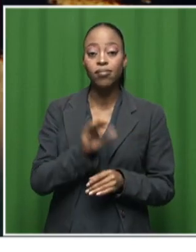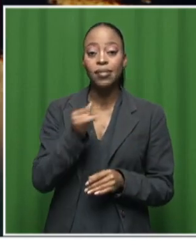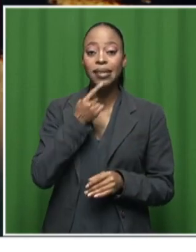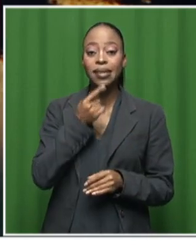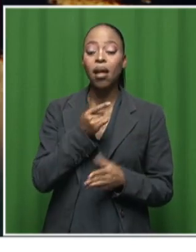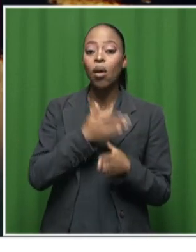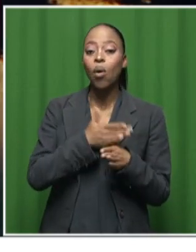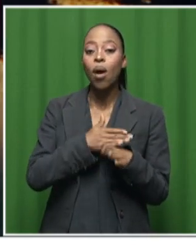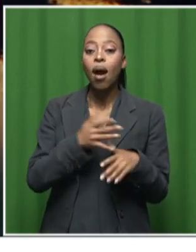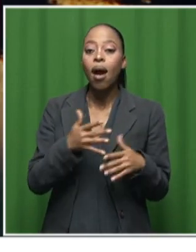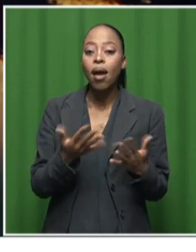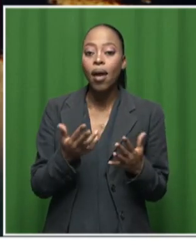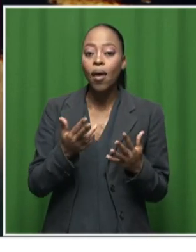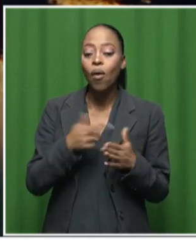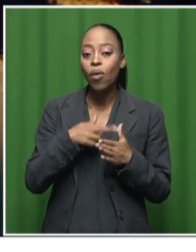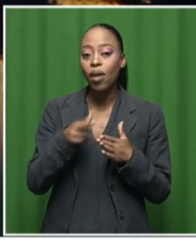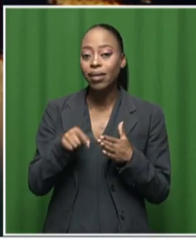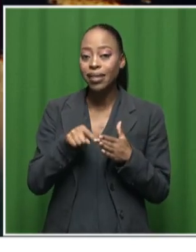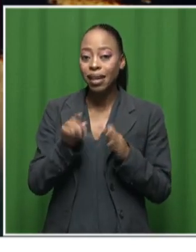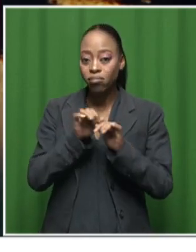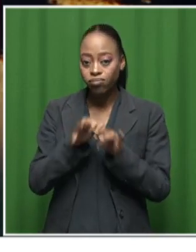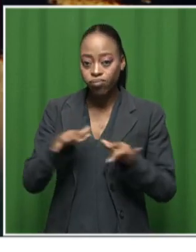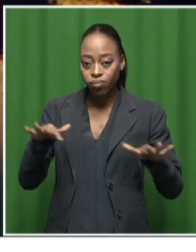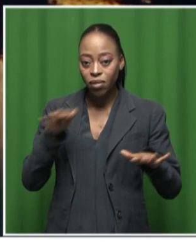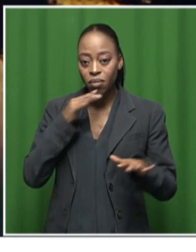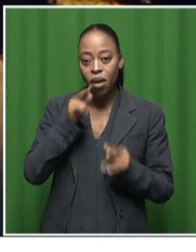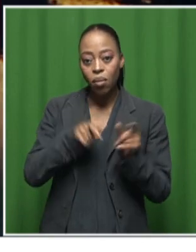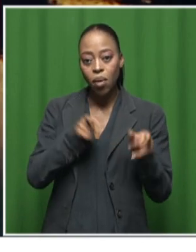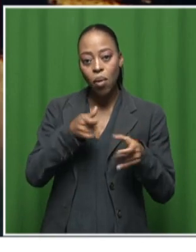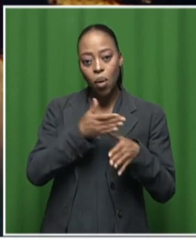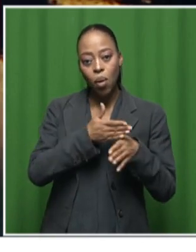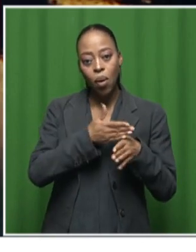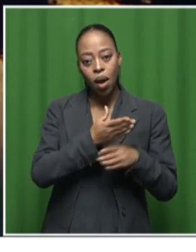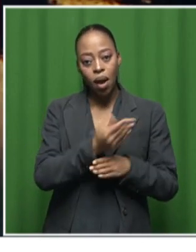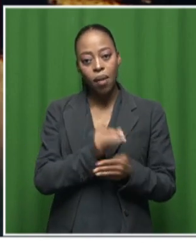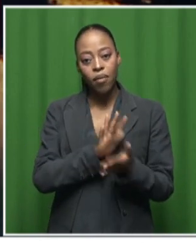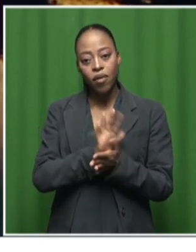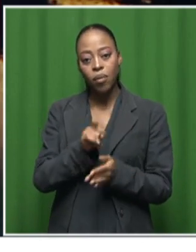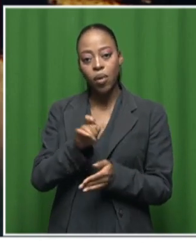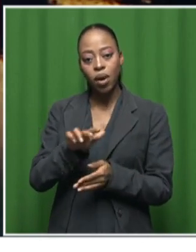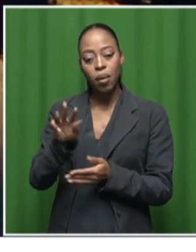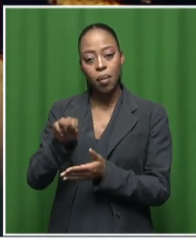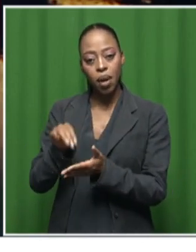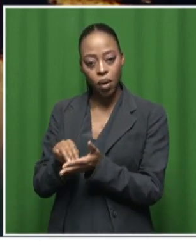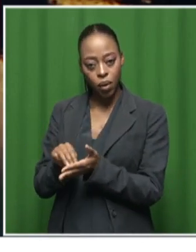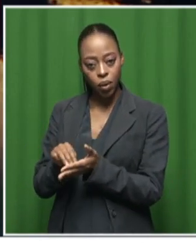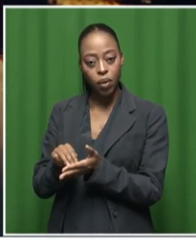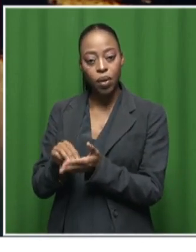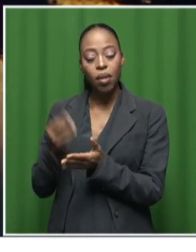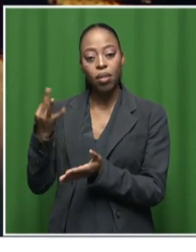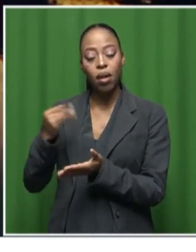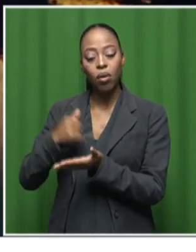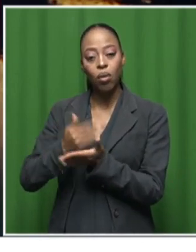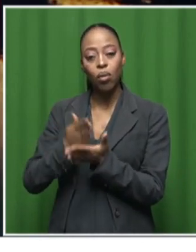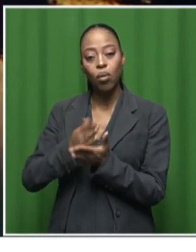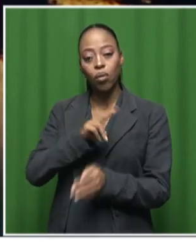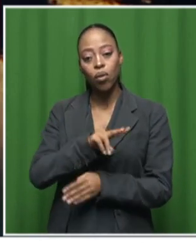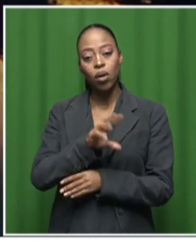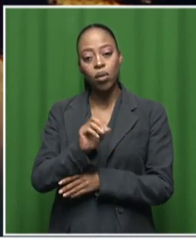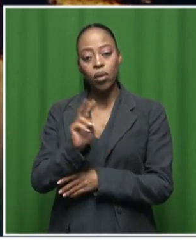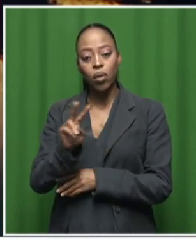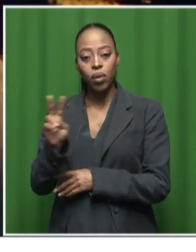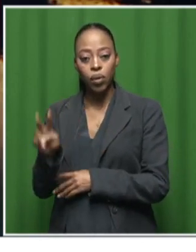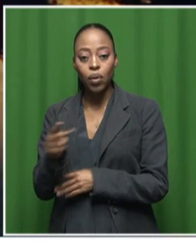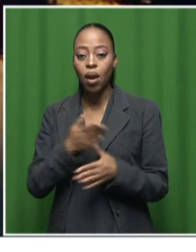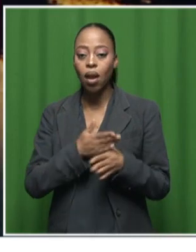Africa's unemployment results released yesterday, the total number of persons employed was 15.8 million. In the third quarter of 2022.